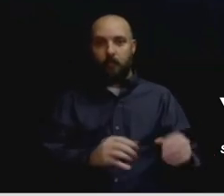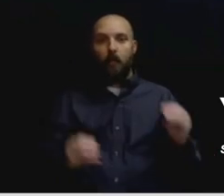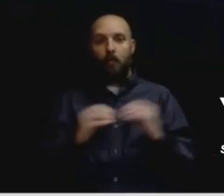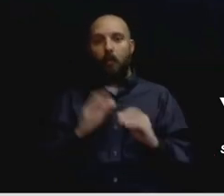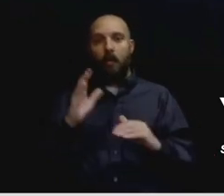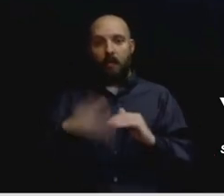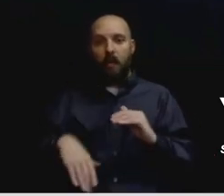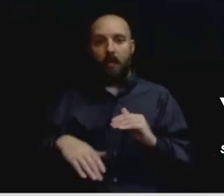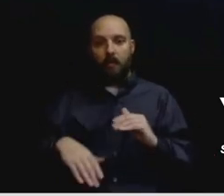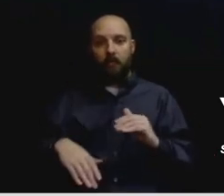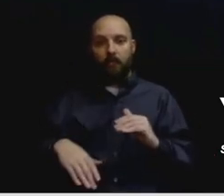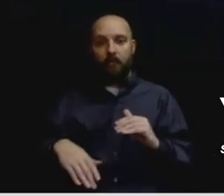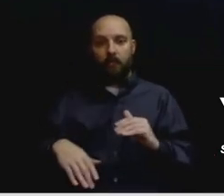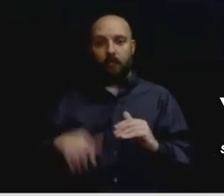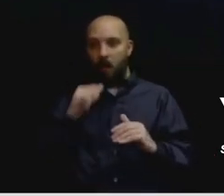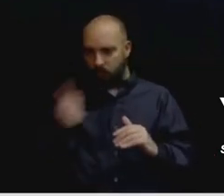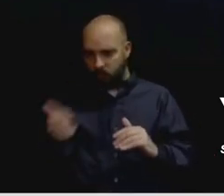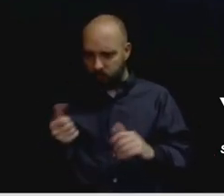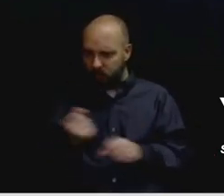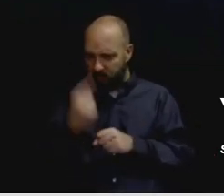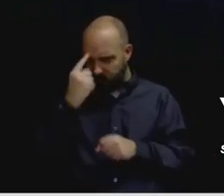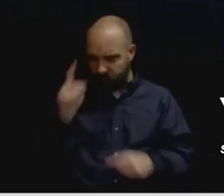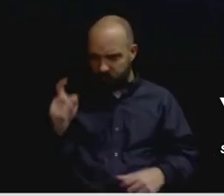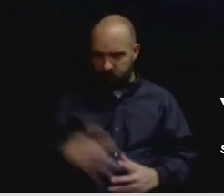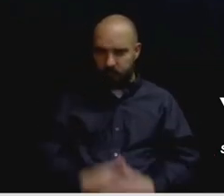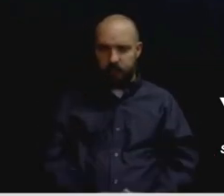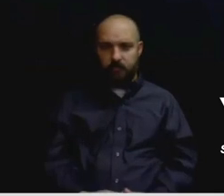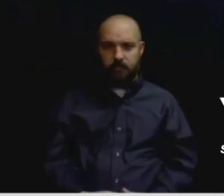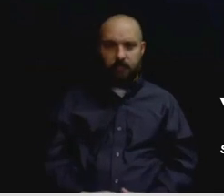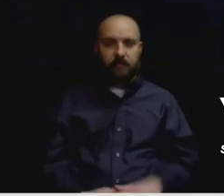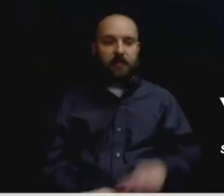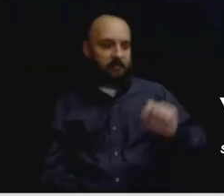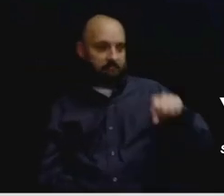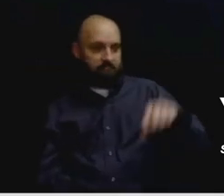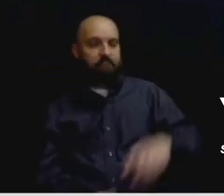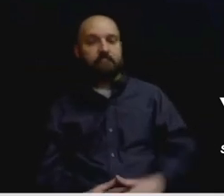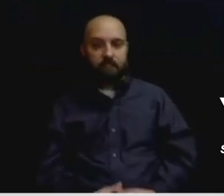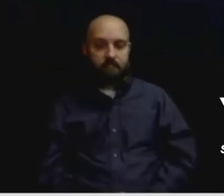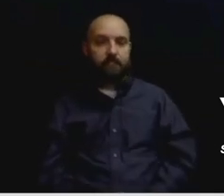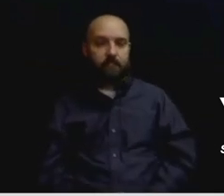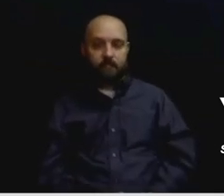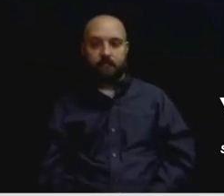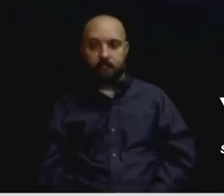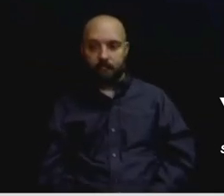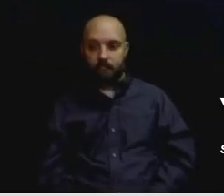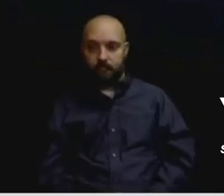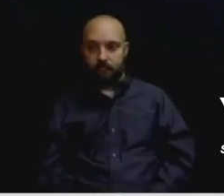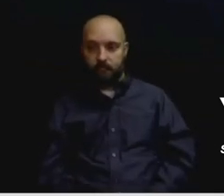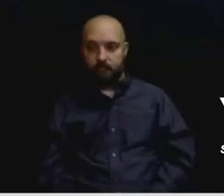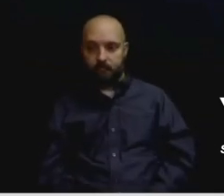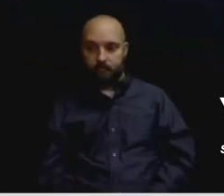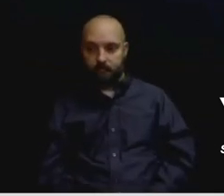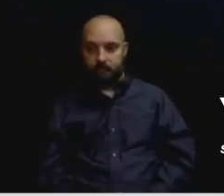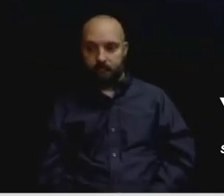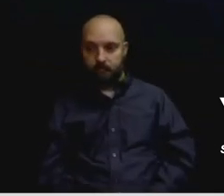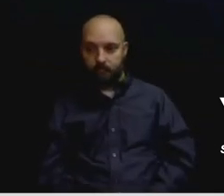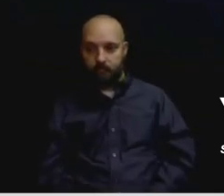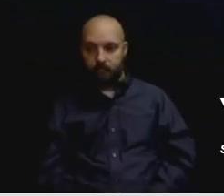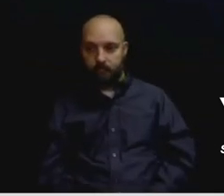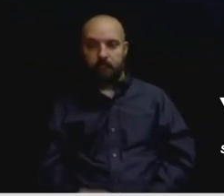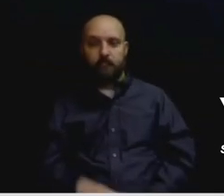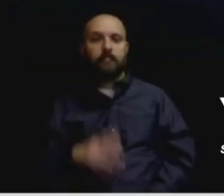not. Does that make sense? Yes. Thank you. So Kim and Chloe just